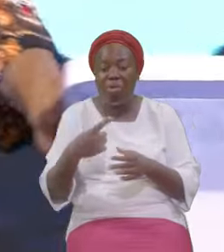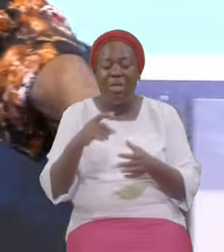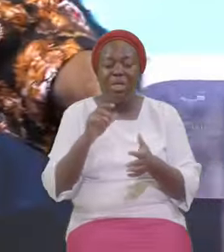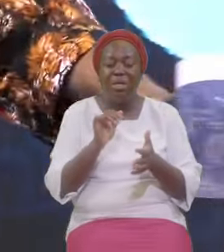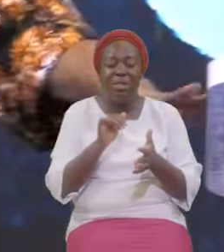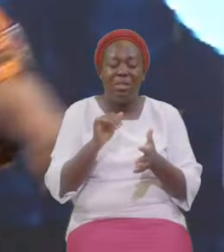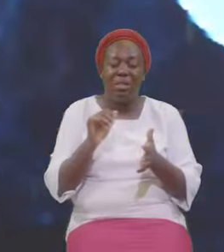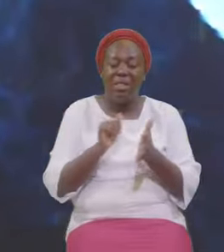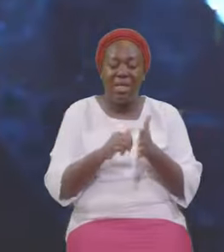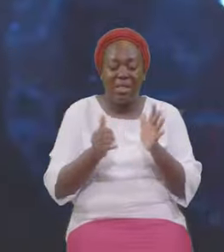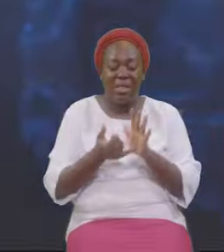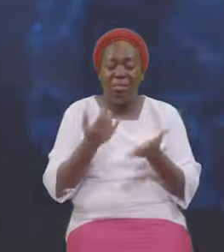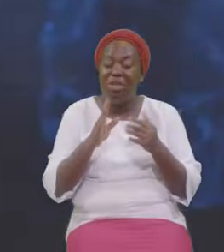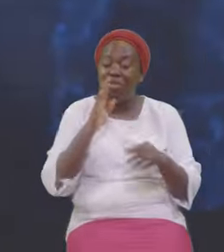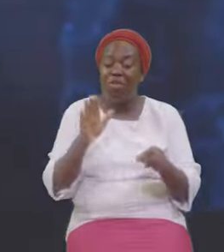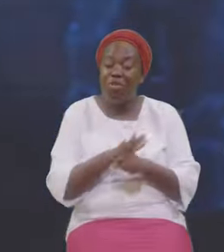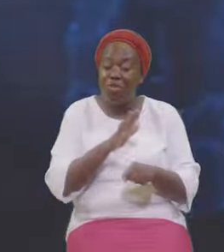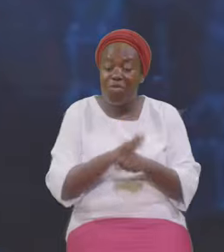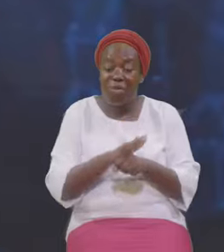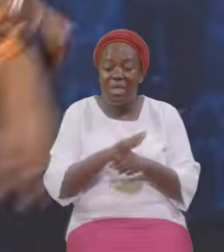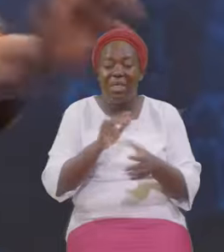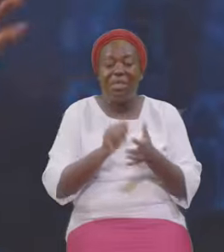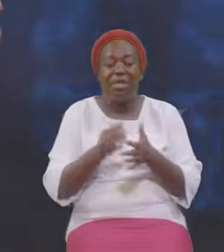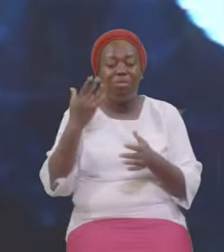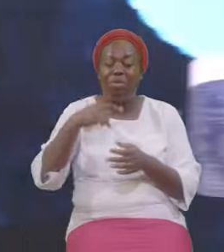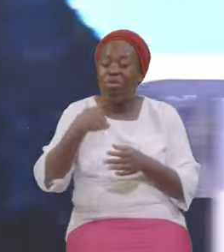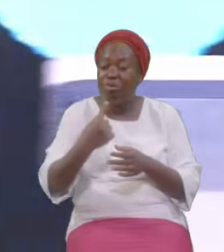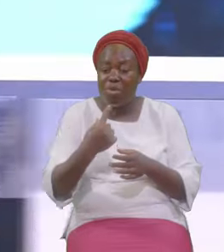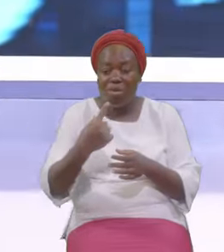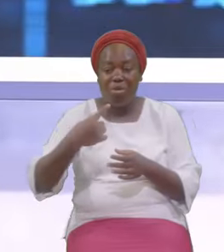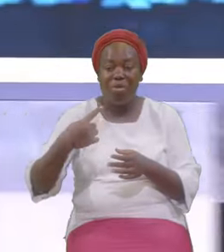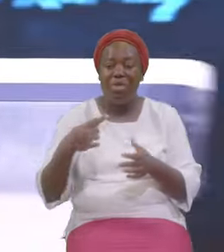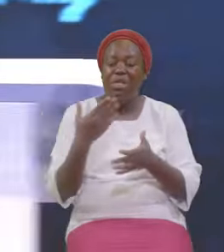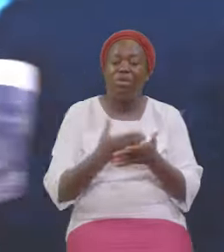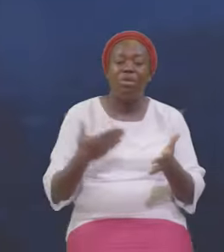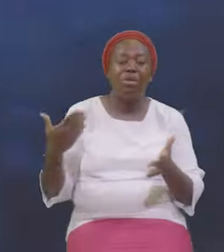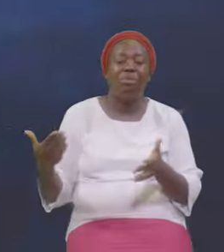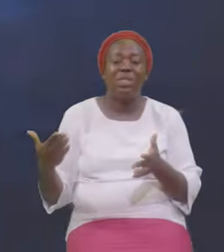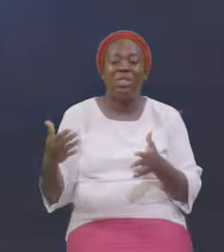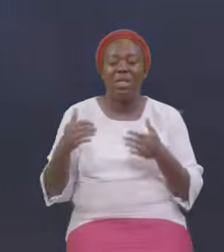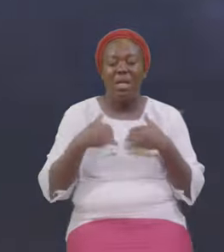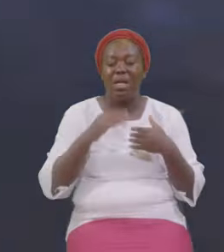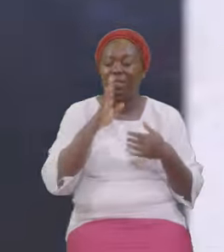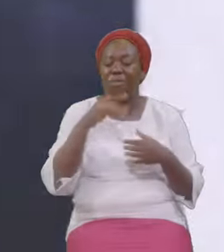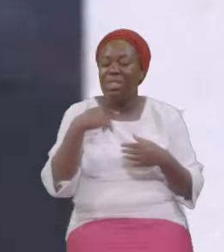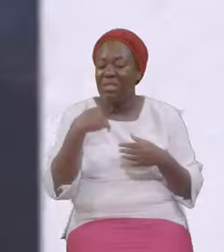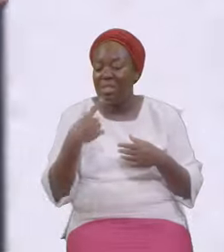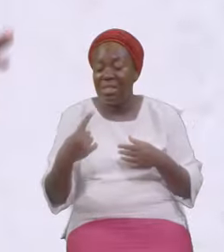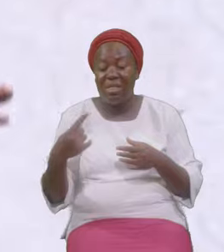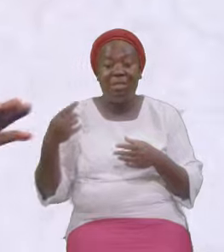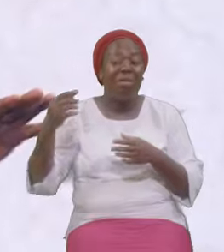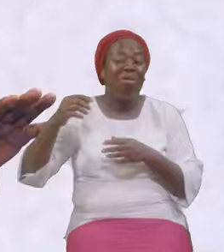fulfilled, which was spoken. Something had been spoken hundreds of